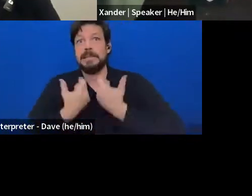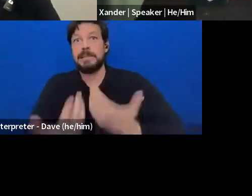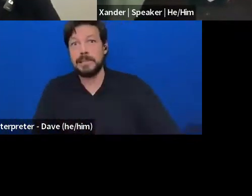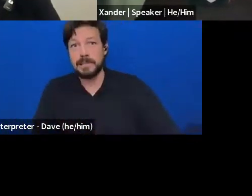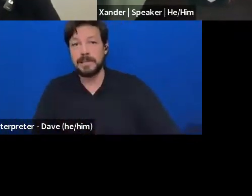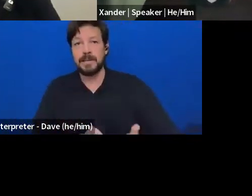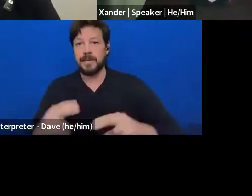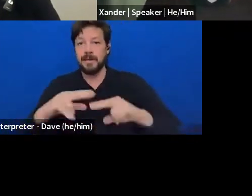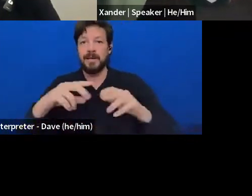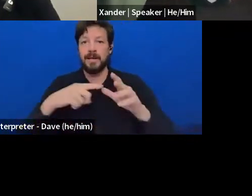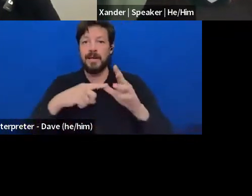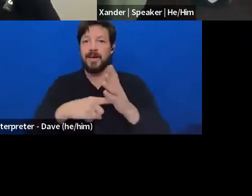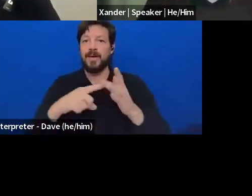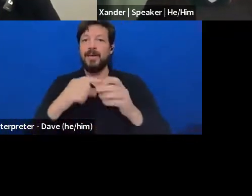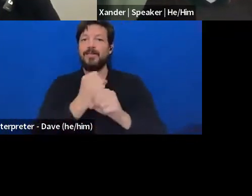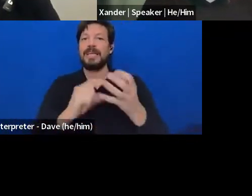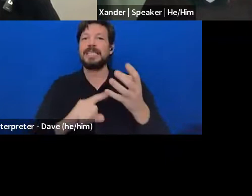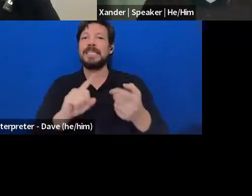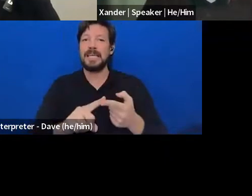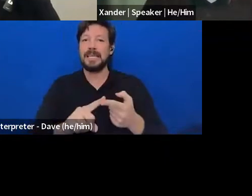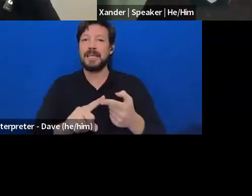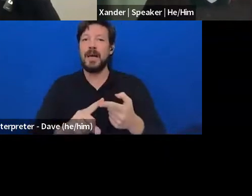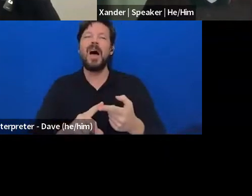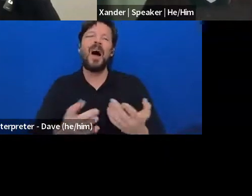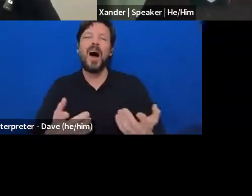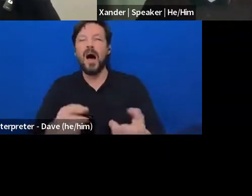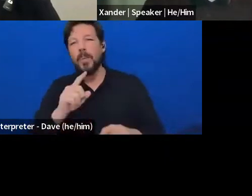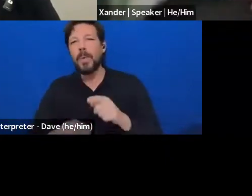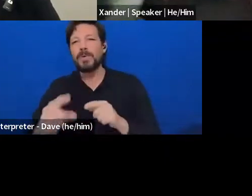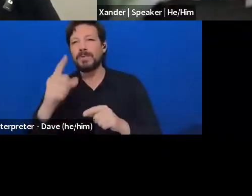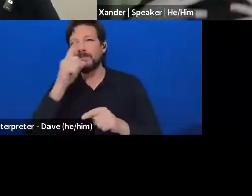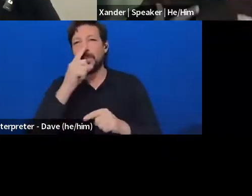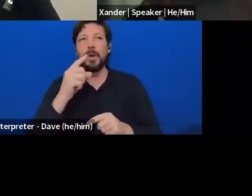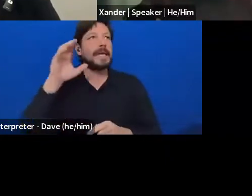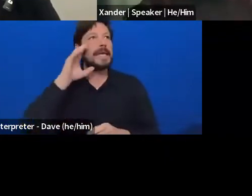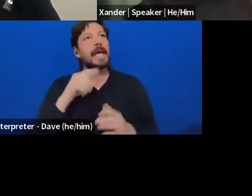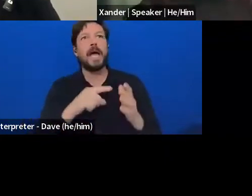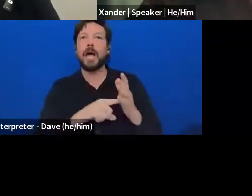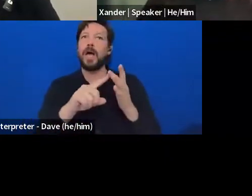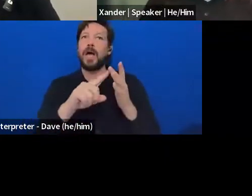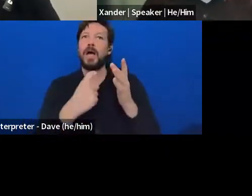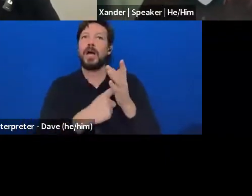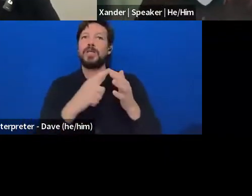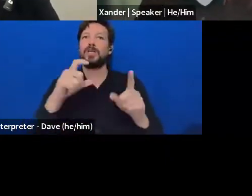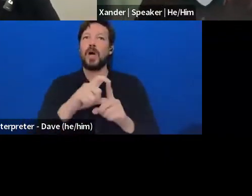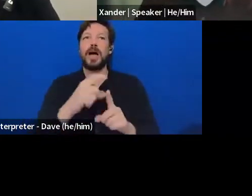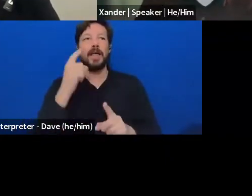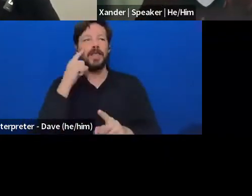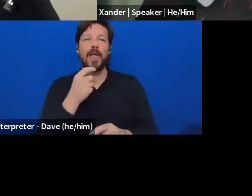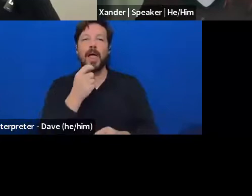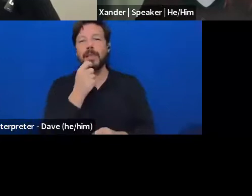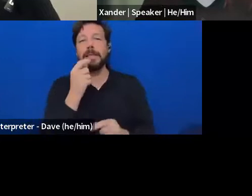Because when I say I'm tired, most people think sleep tired instead of fatigue tired.